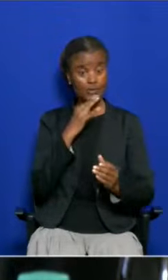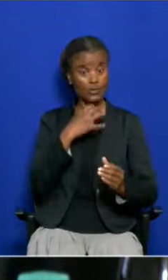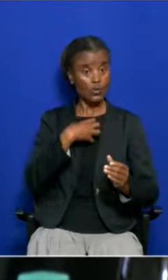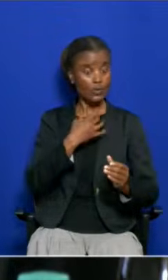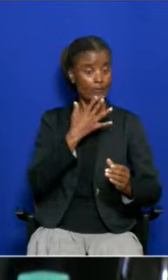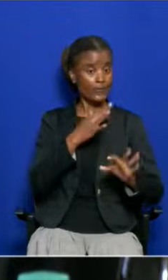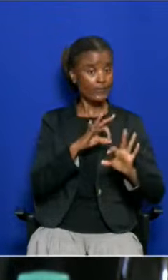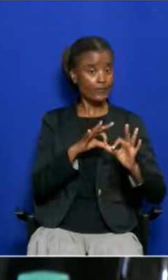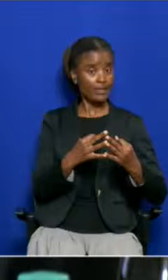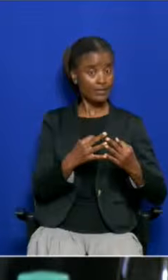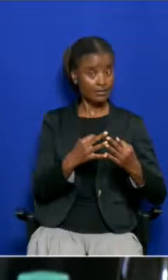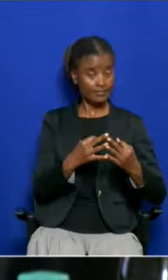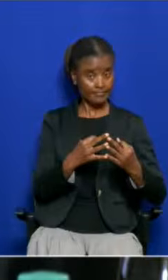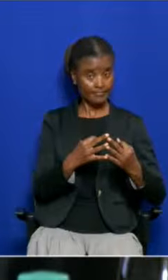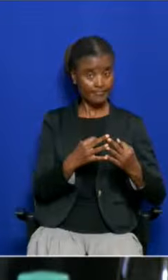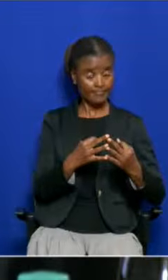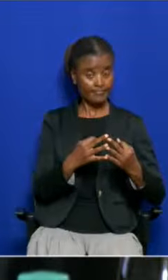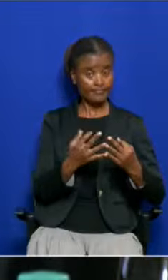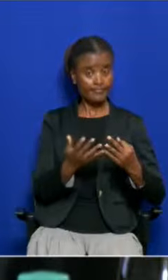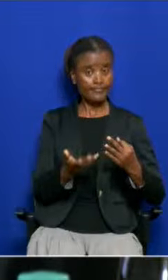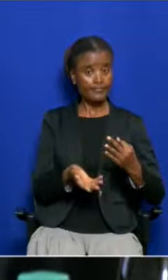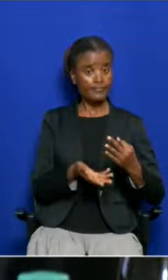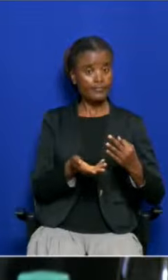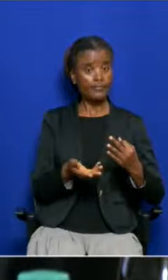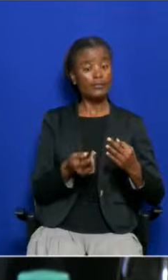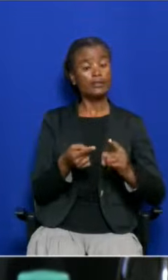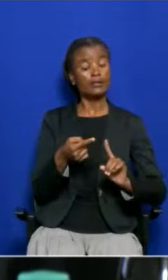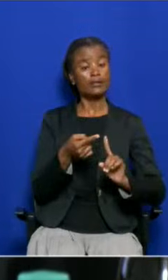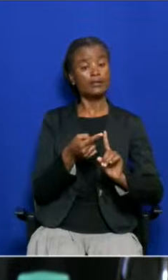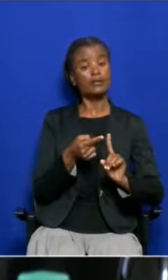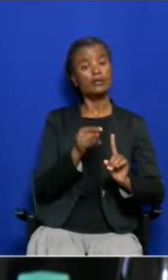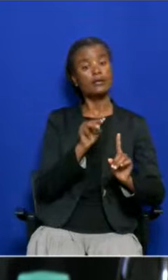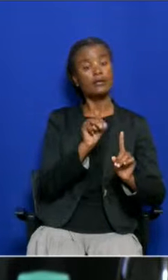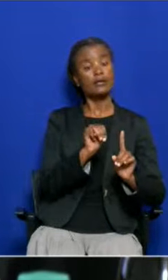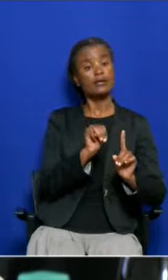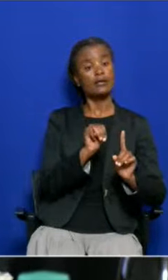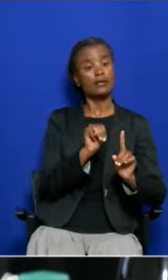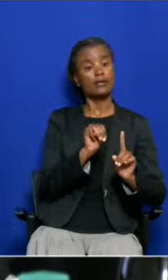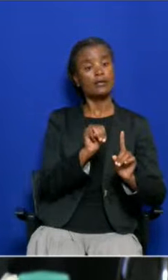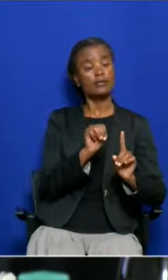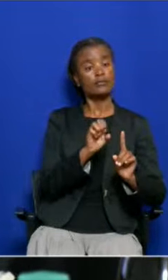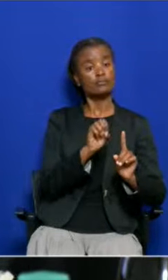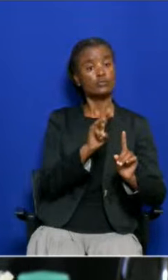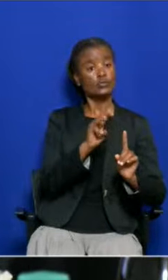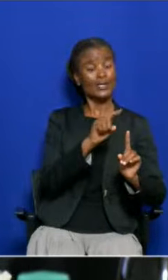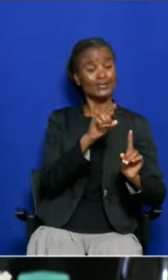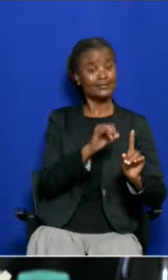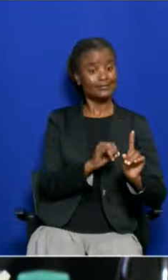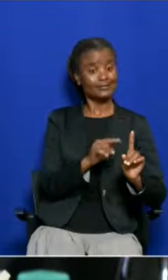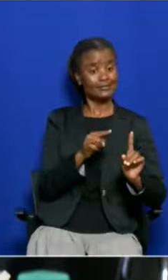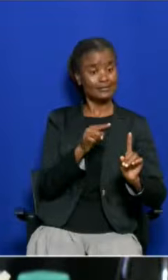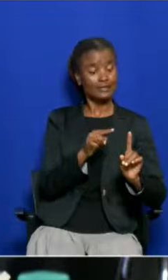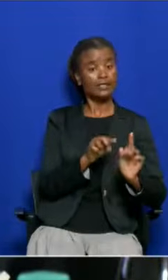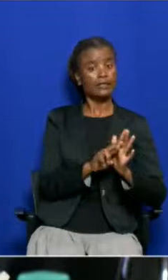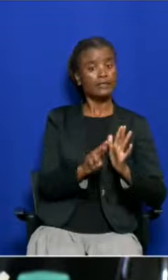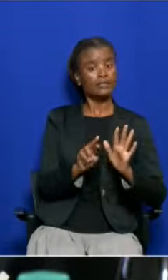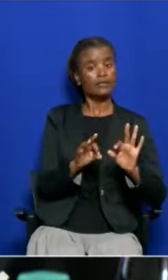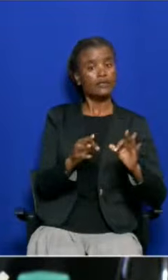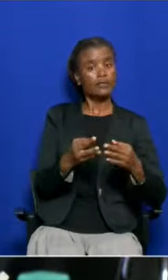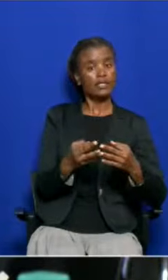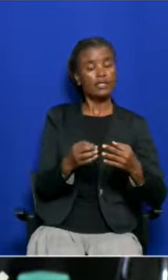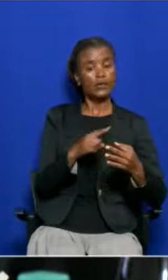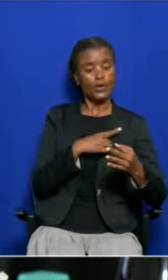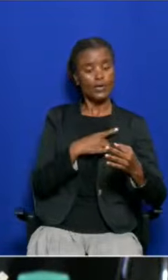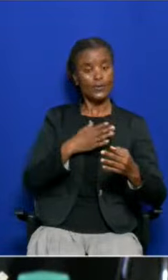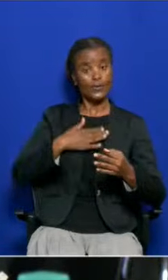Mr. Mkati Mswazi, on behalf of the Msibi family, was wanting these cases investigated as